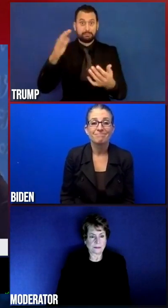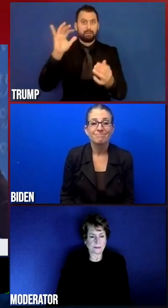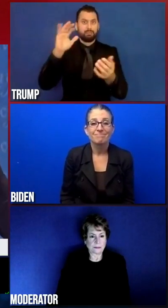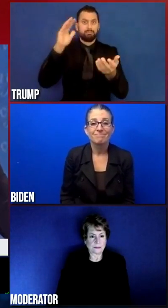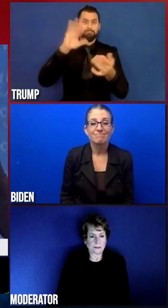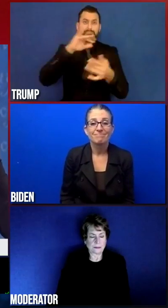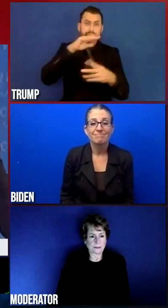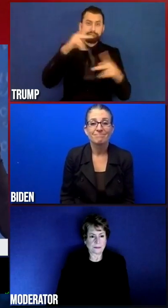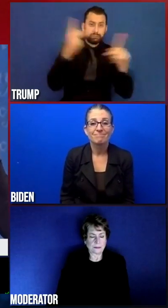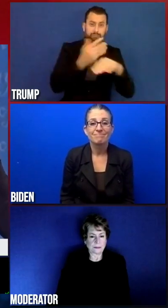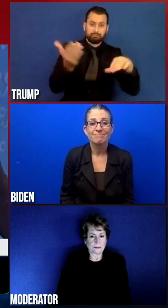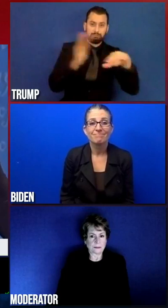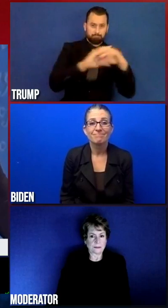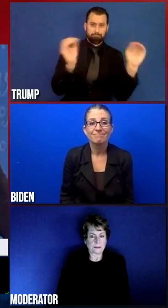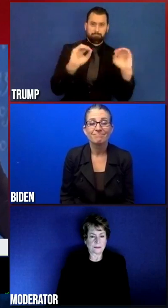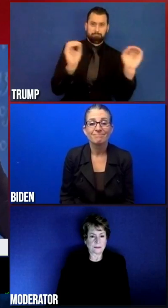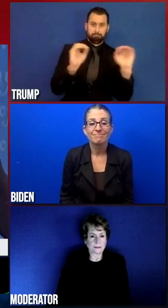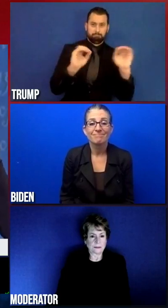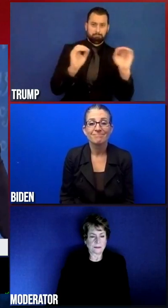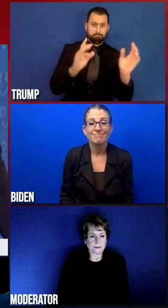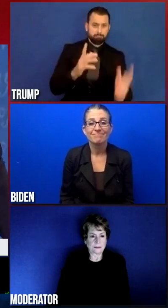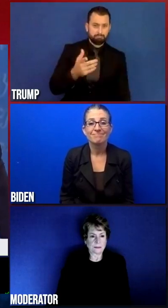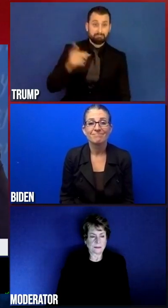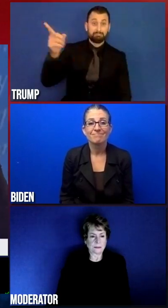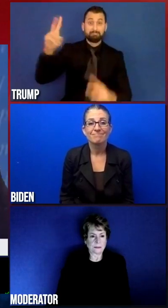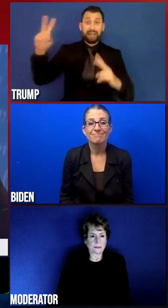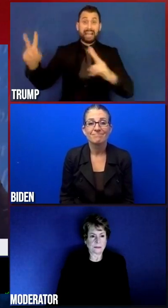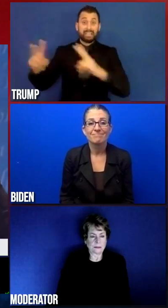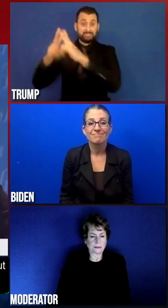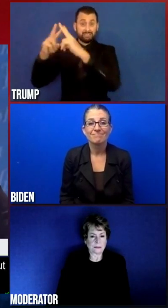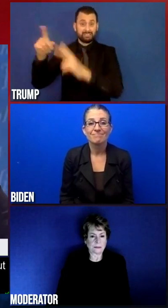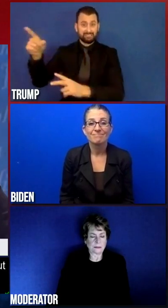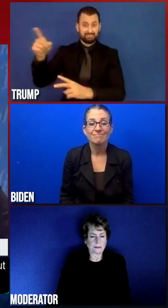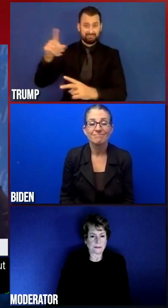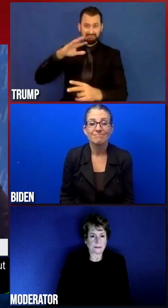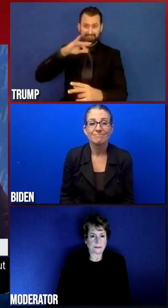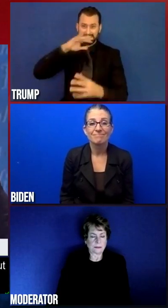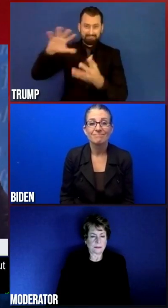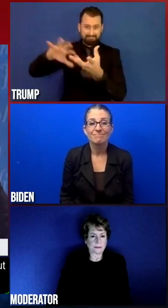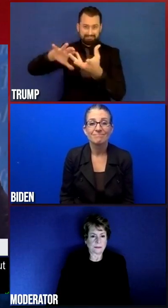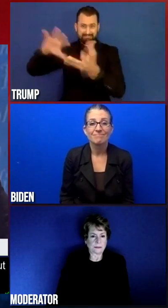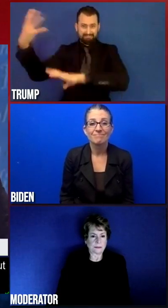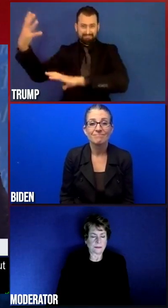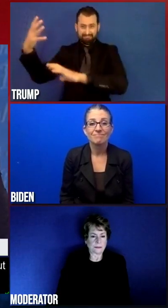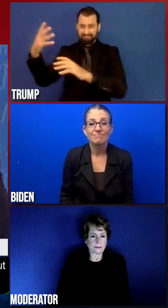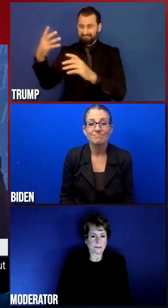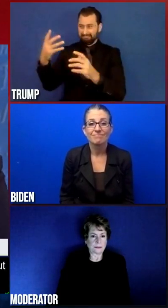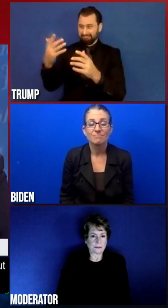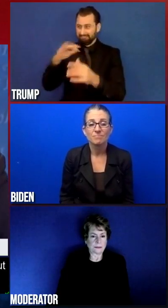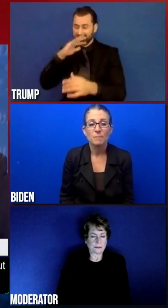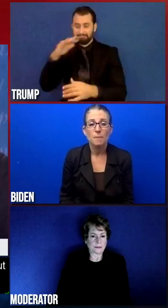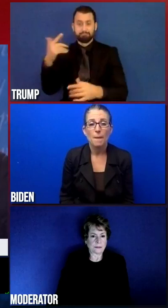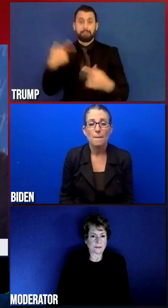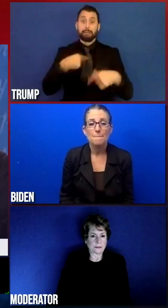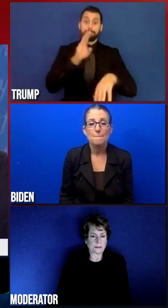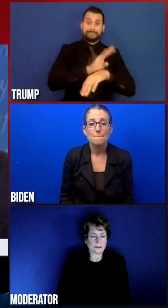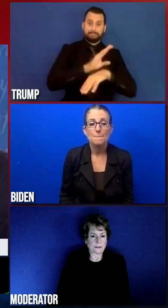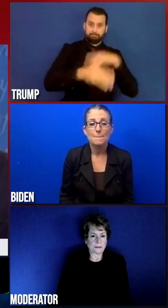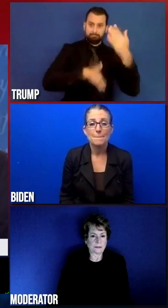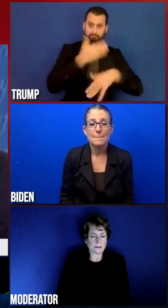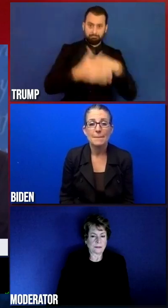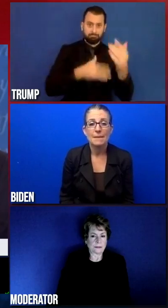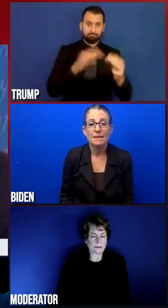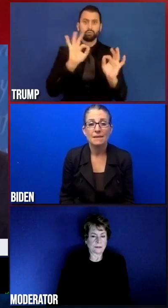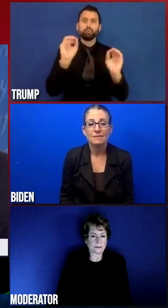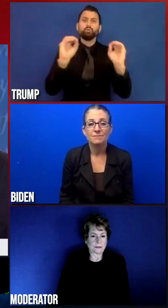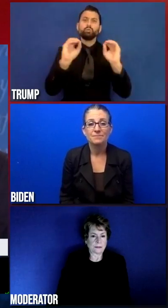are actually very happy about what's going on because our businesses are doing well. As far as the fires are concerned, you need forest management in addition